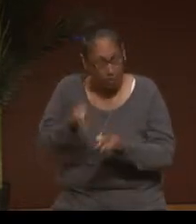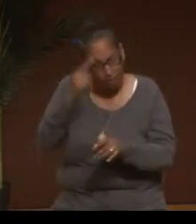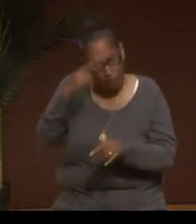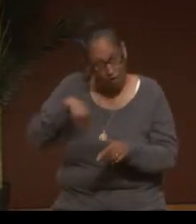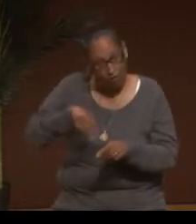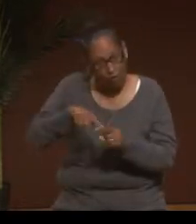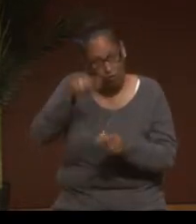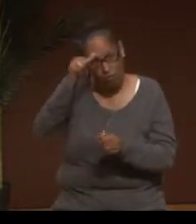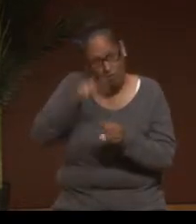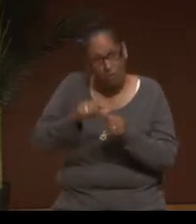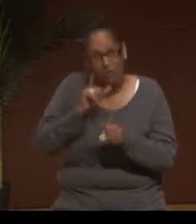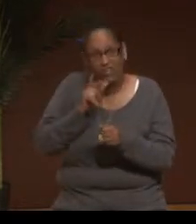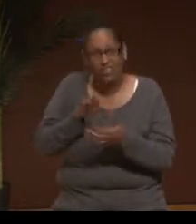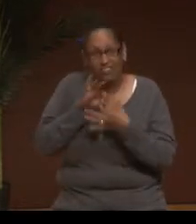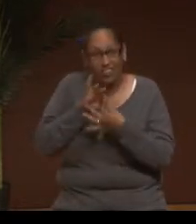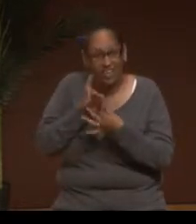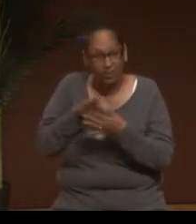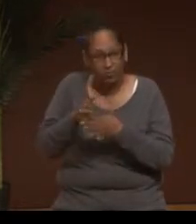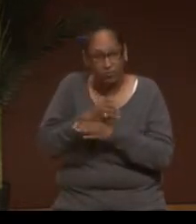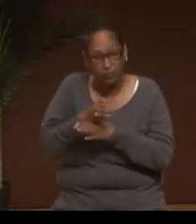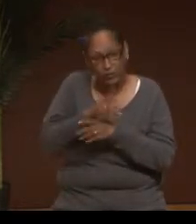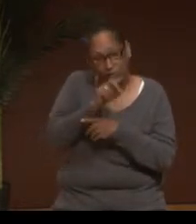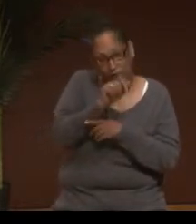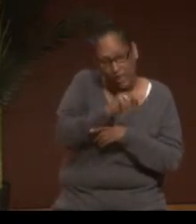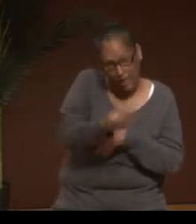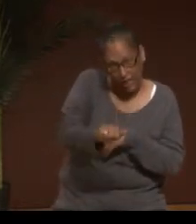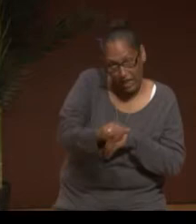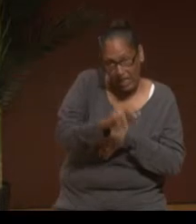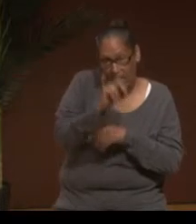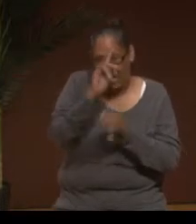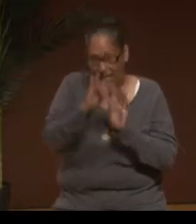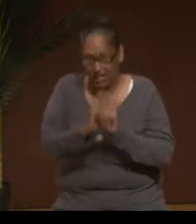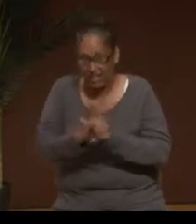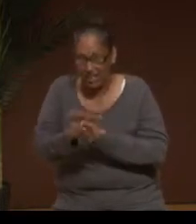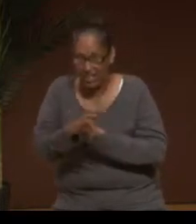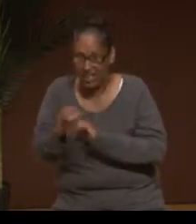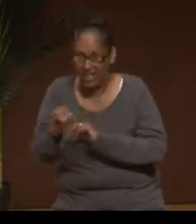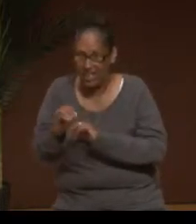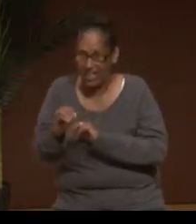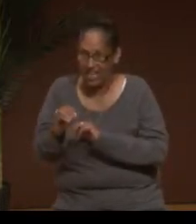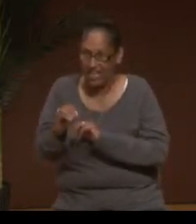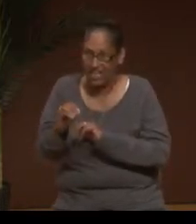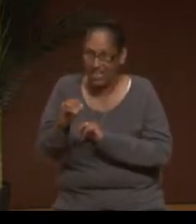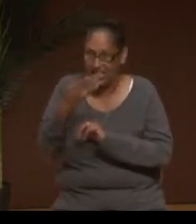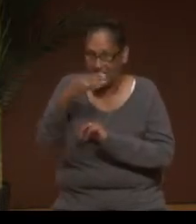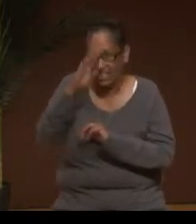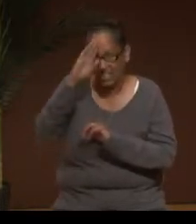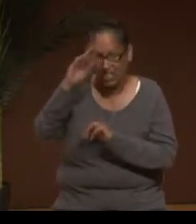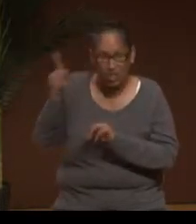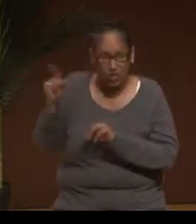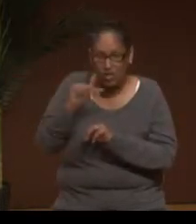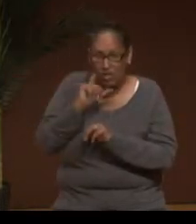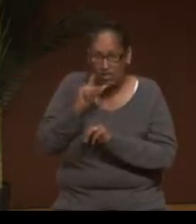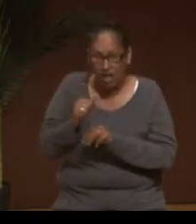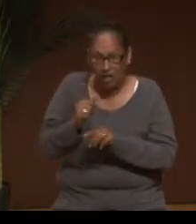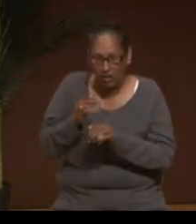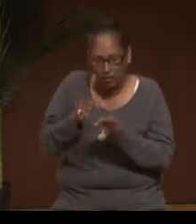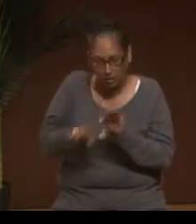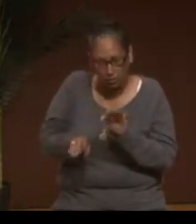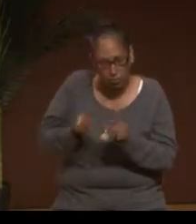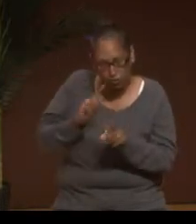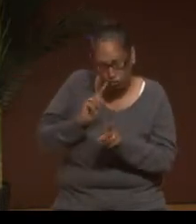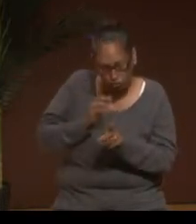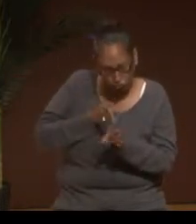is that the relationships between DNA, identity, and indigeneity is not simple, straightforward, or